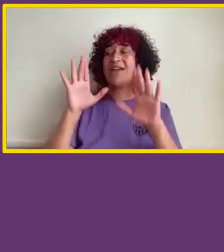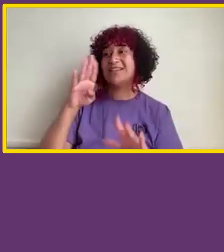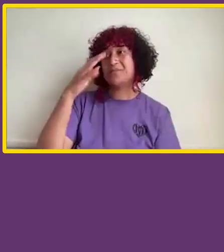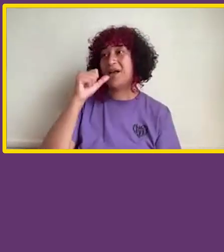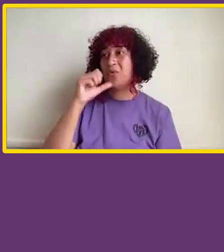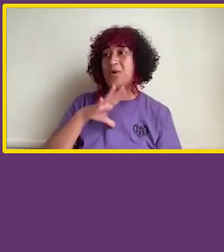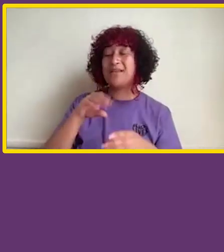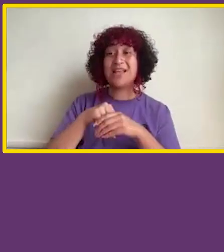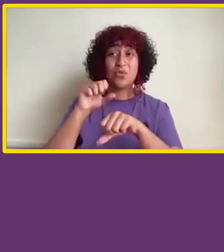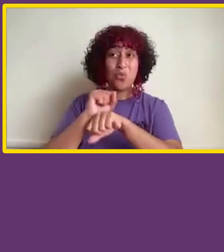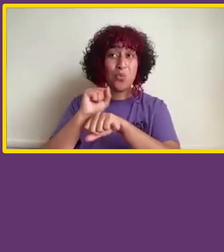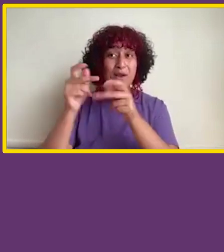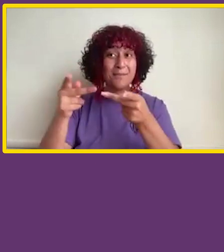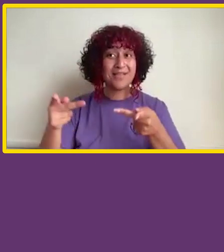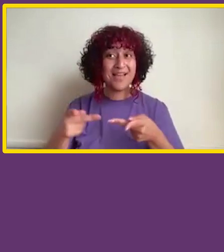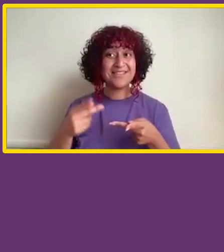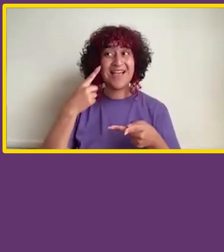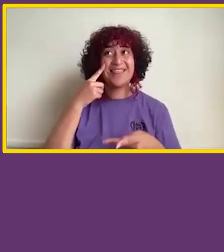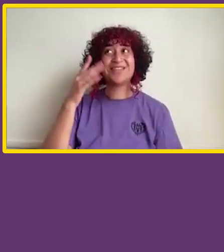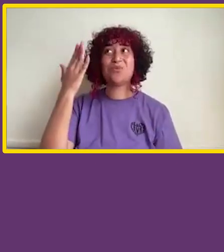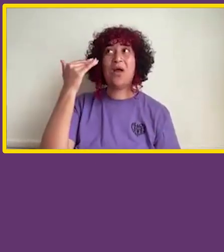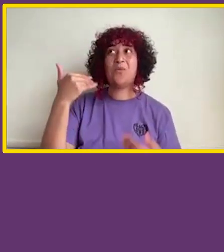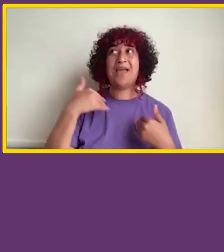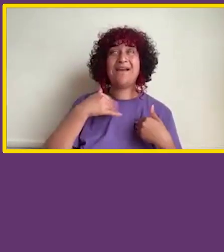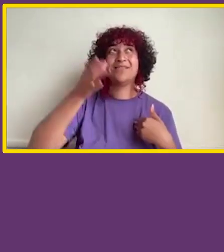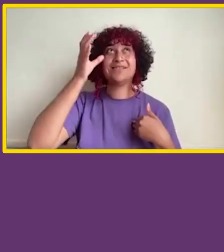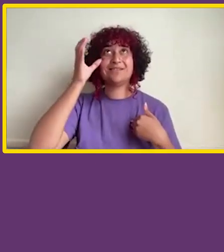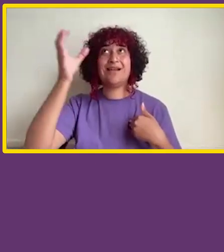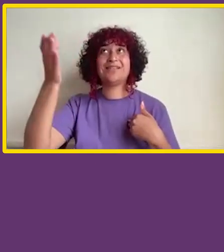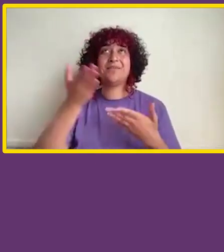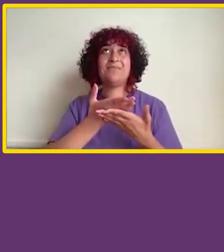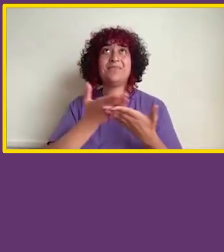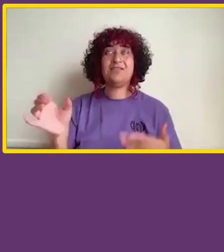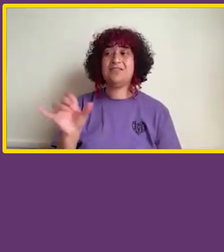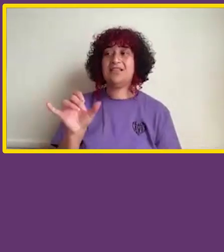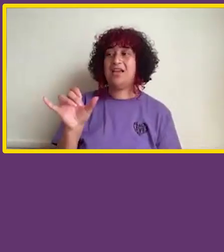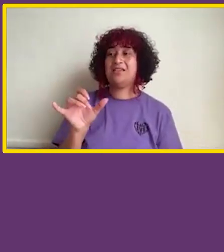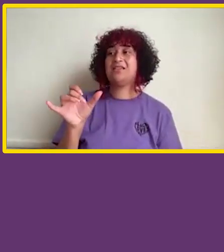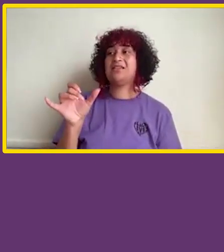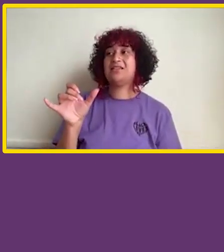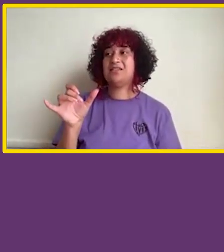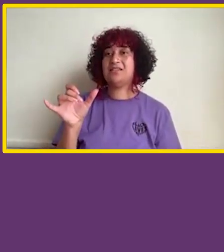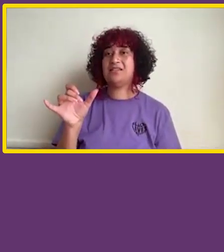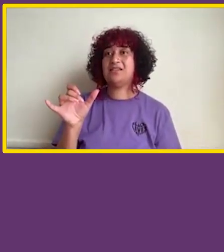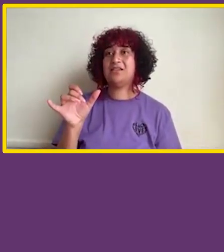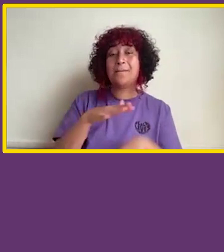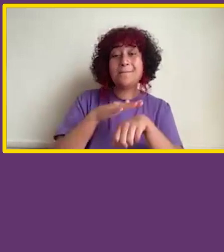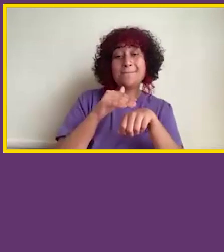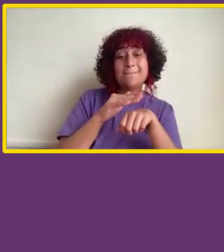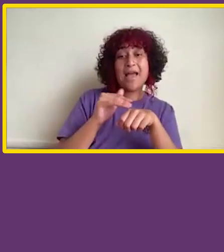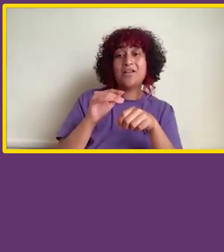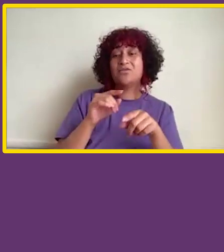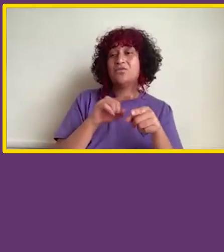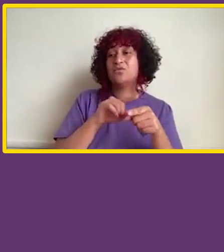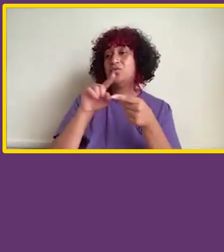within workplaces. I think that's why we have these concepts of things like from pet to threat, where,